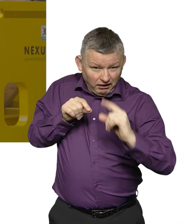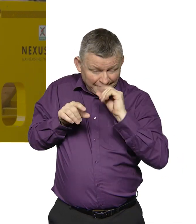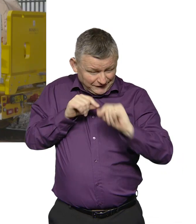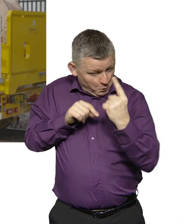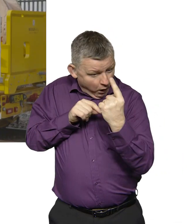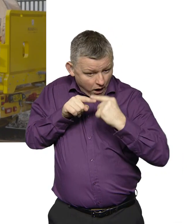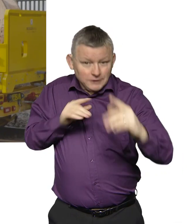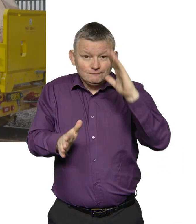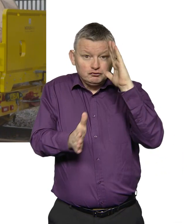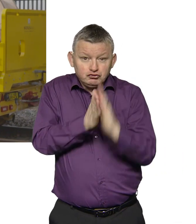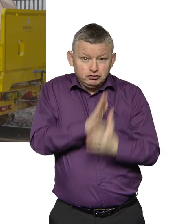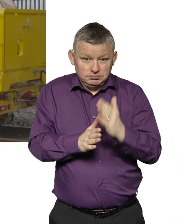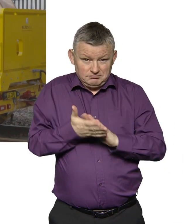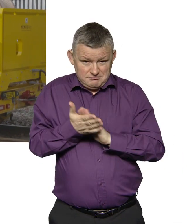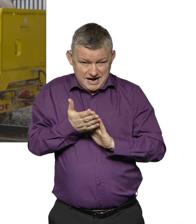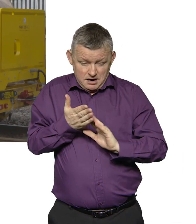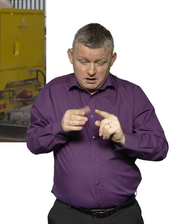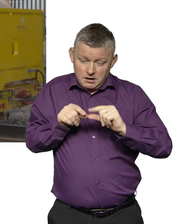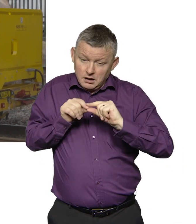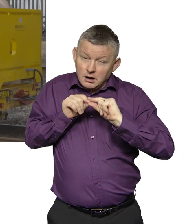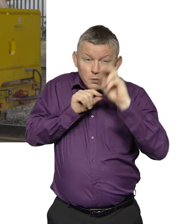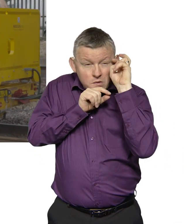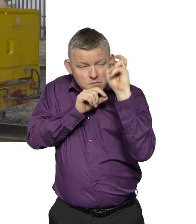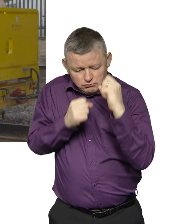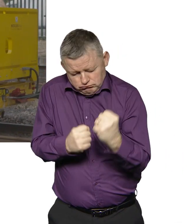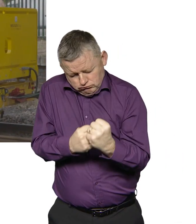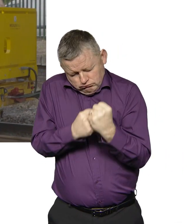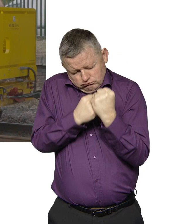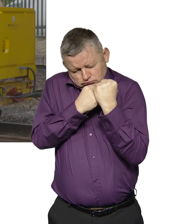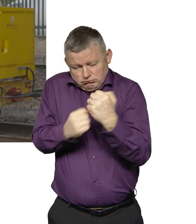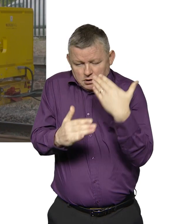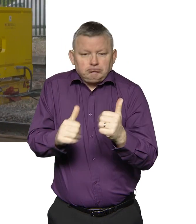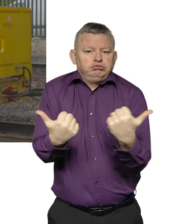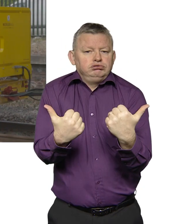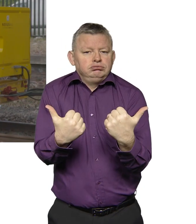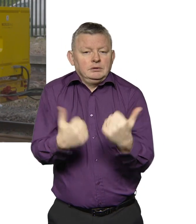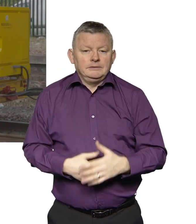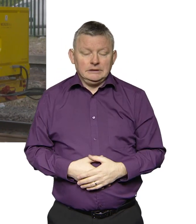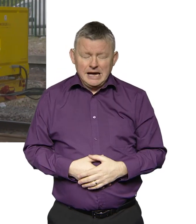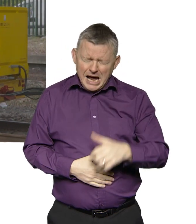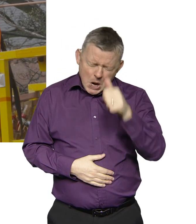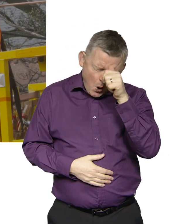cable, which can all be fitted in one go. That means the strongest possible result.